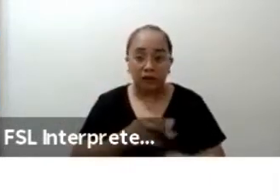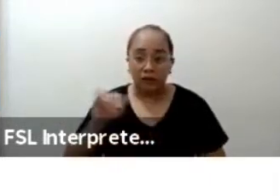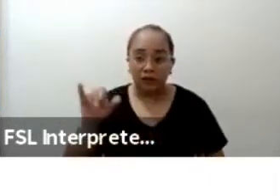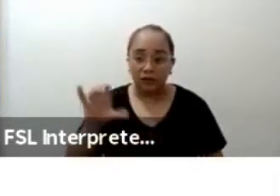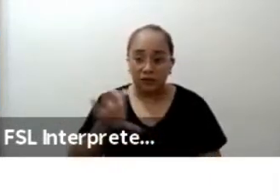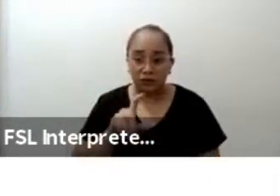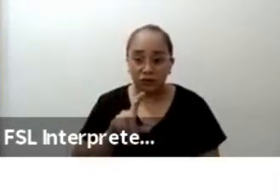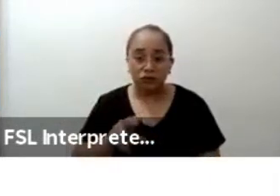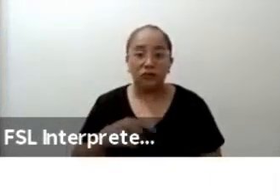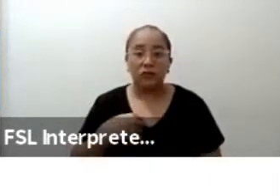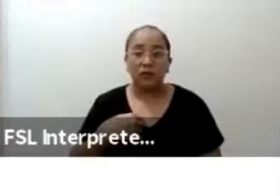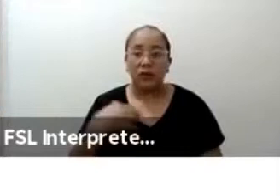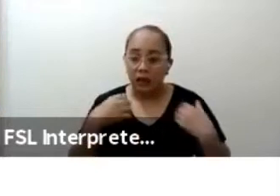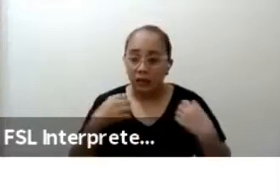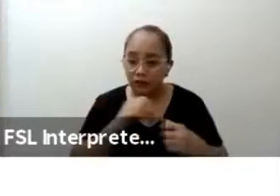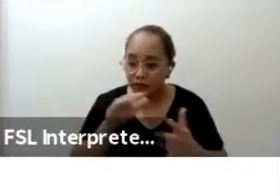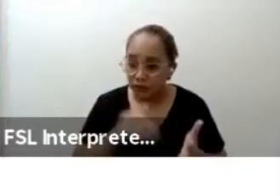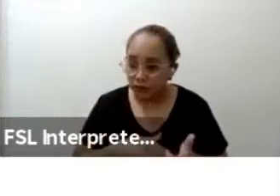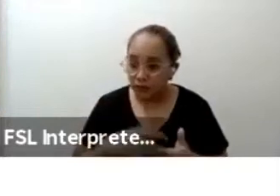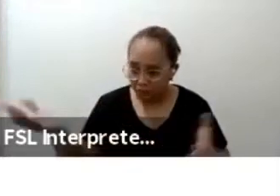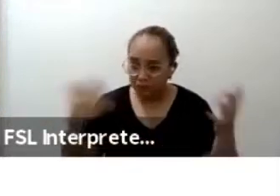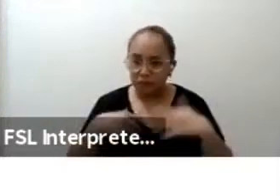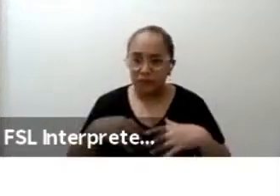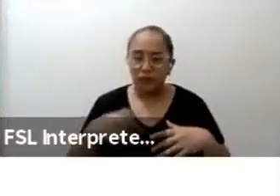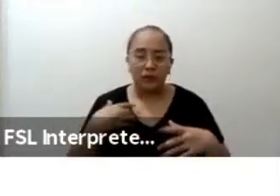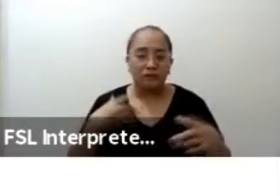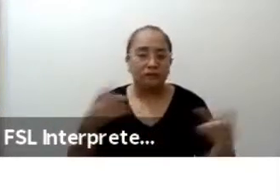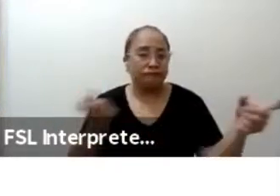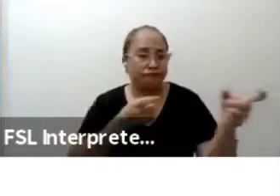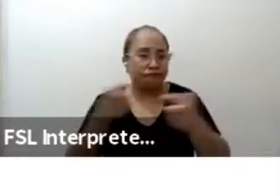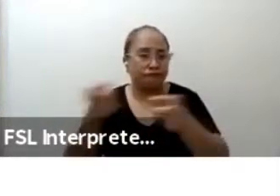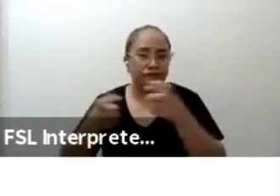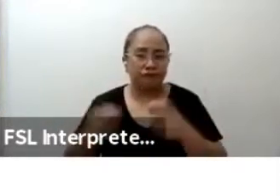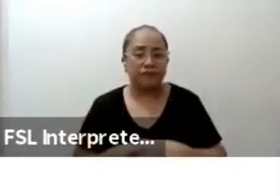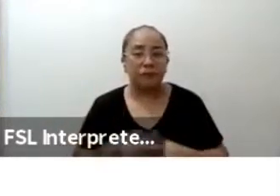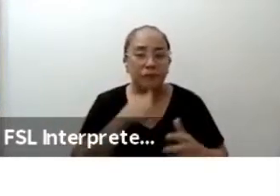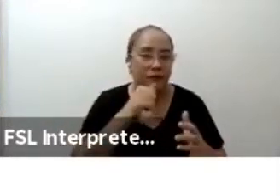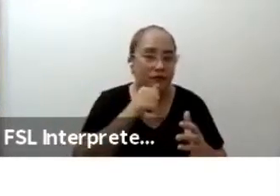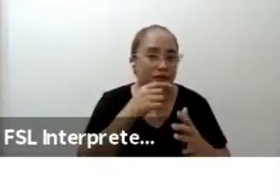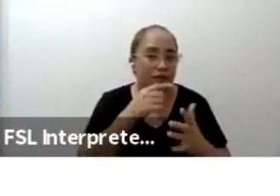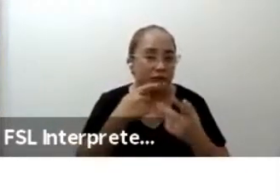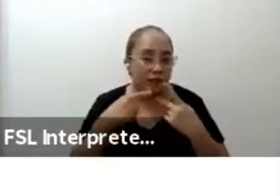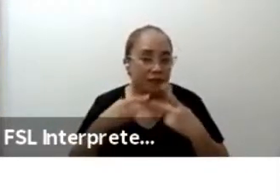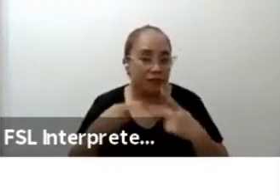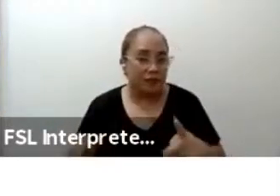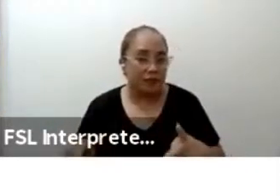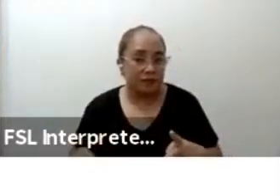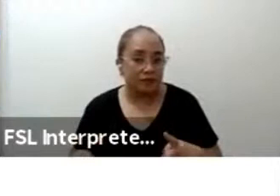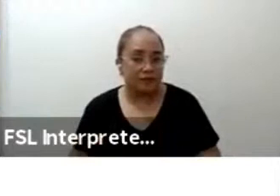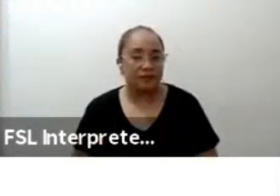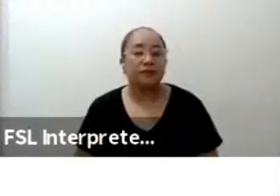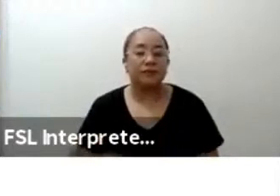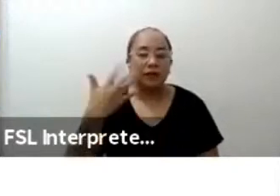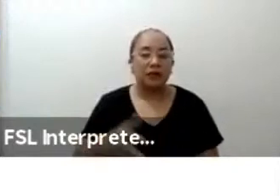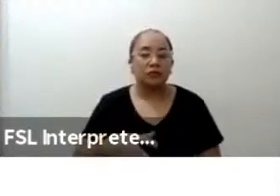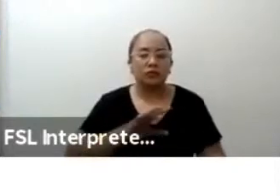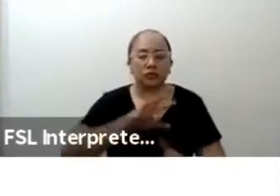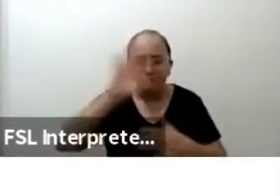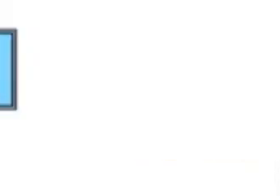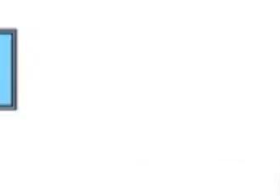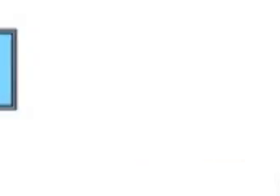centers, nandyan, under ambulatory care, in public and private. And then of course, the whole health